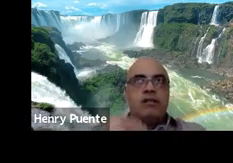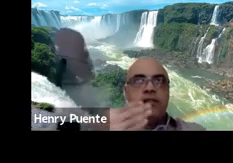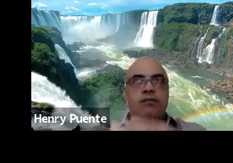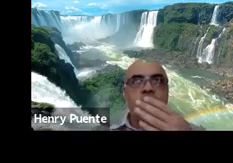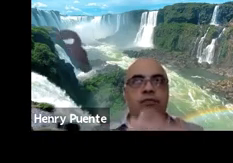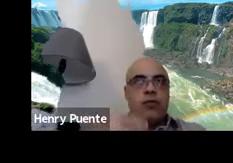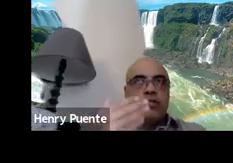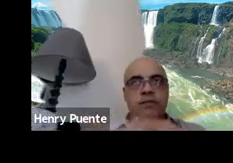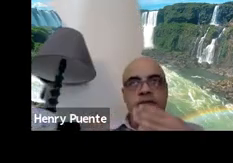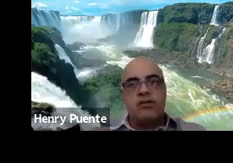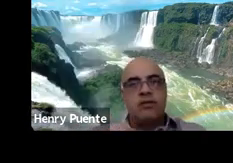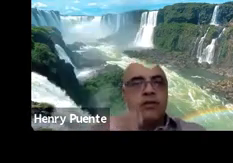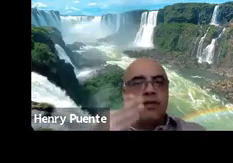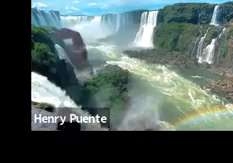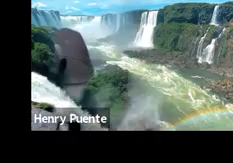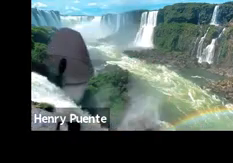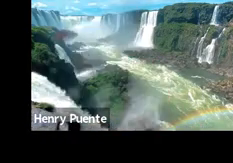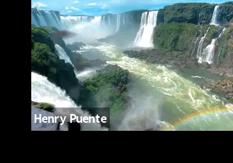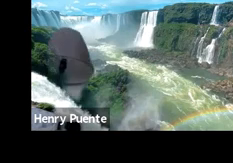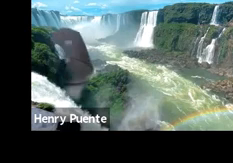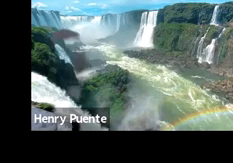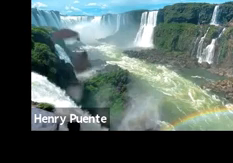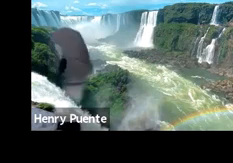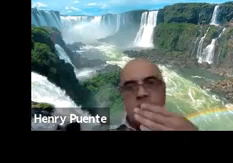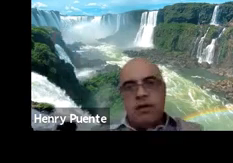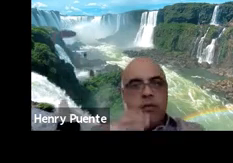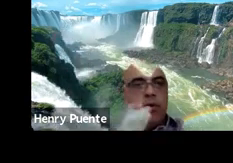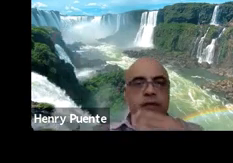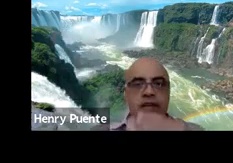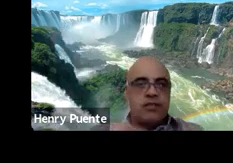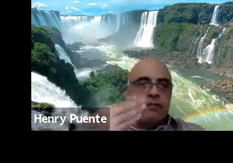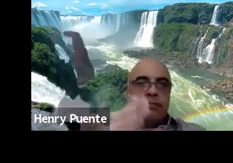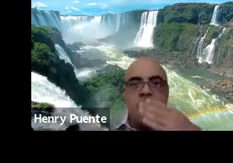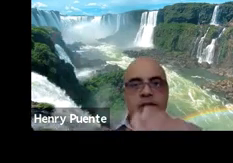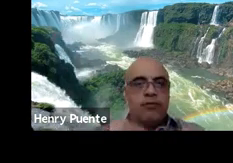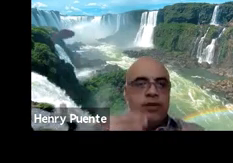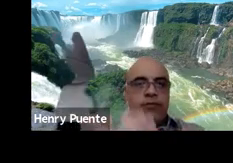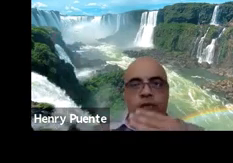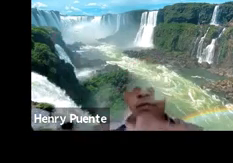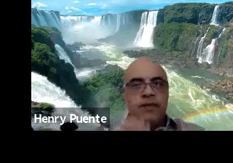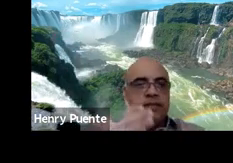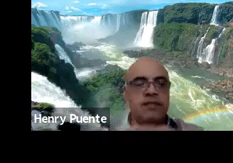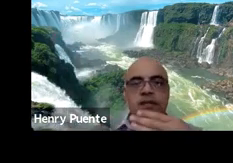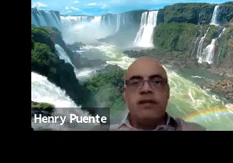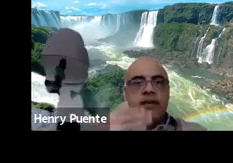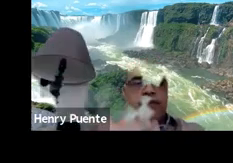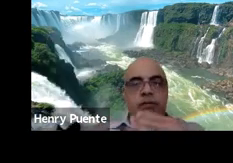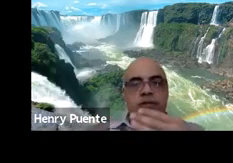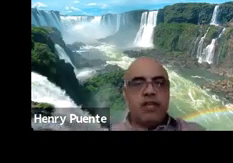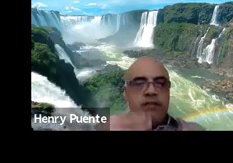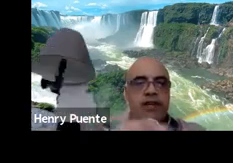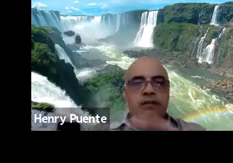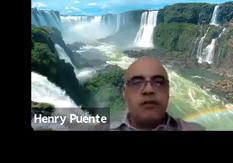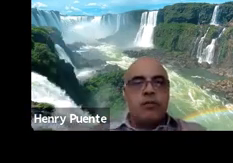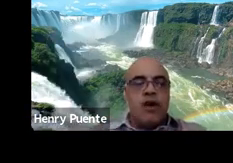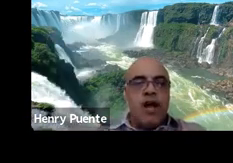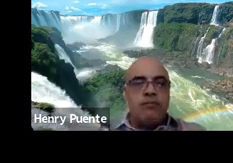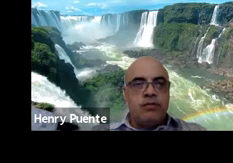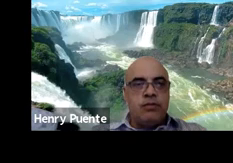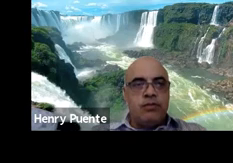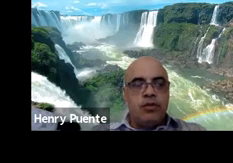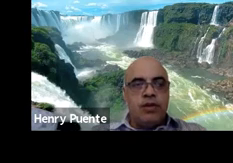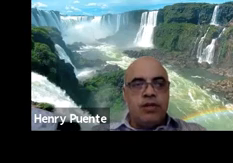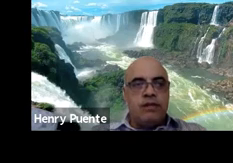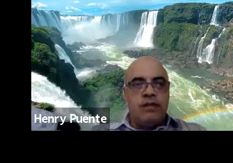receiving positive reinforcement for it. So motivation, positive reinforcement. If they receive it, they're more